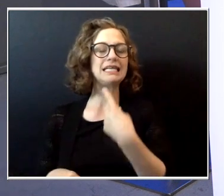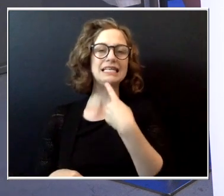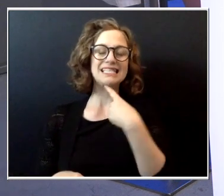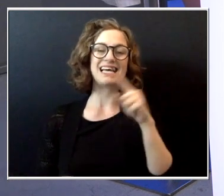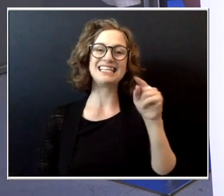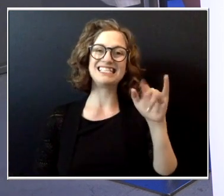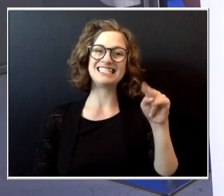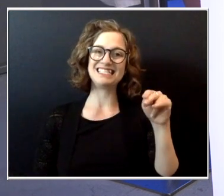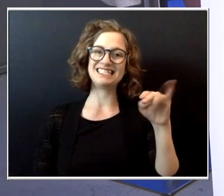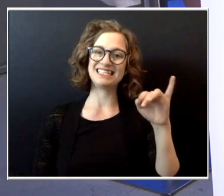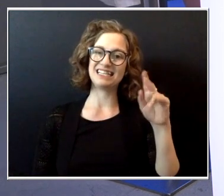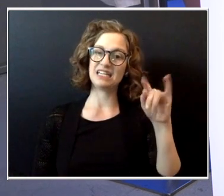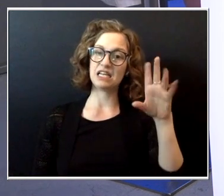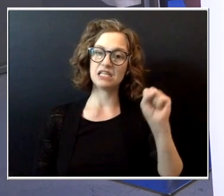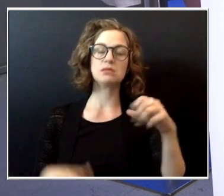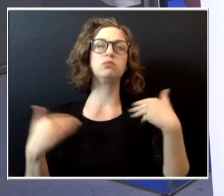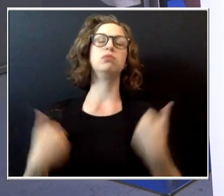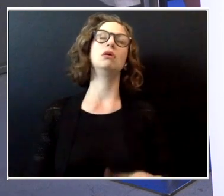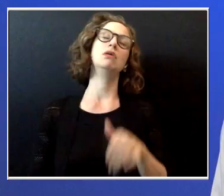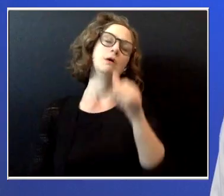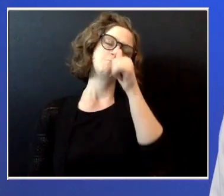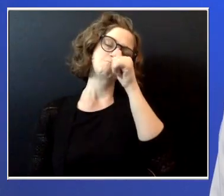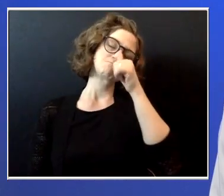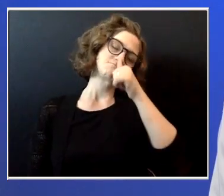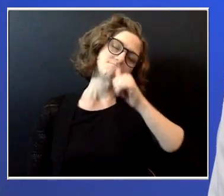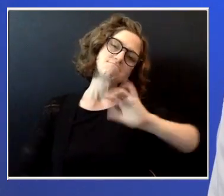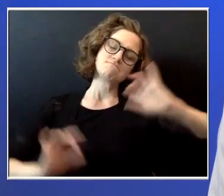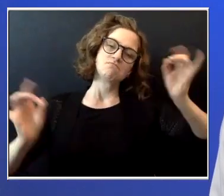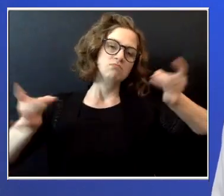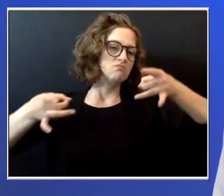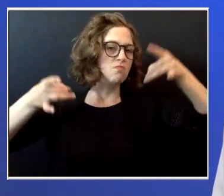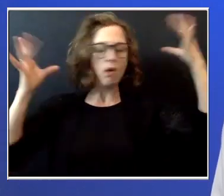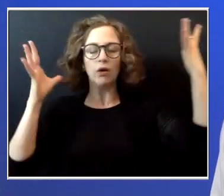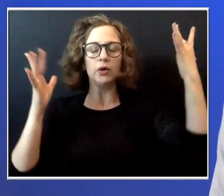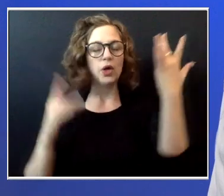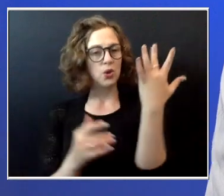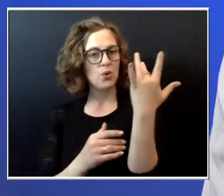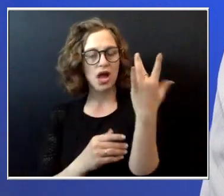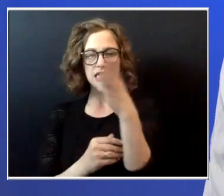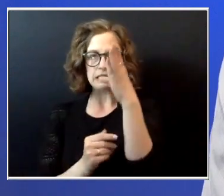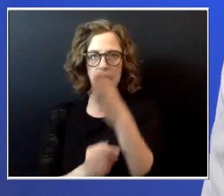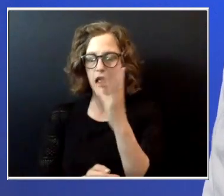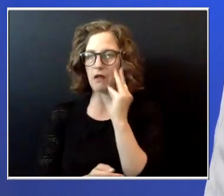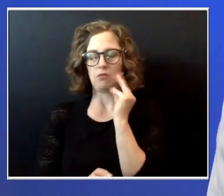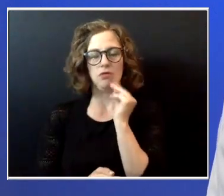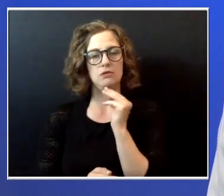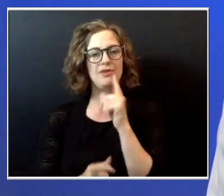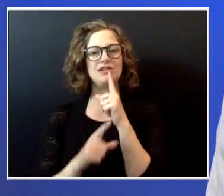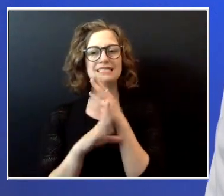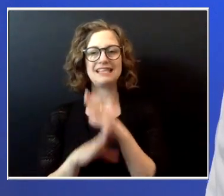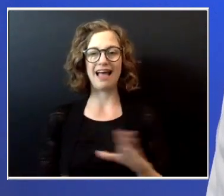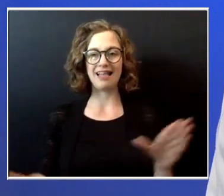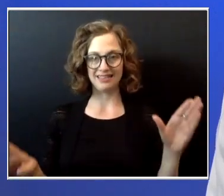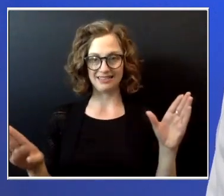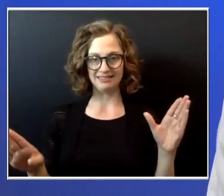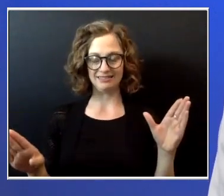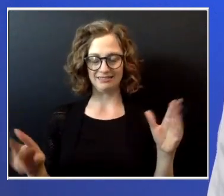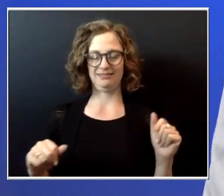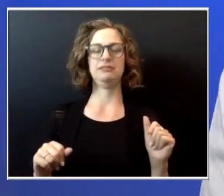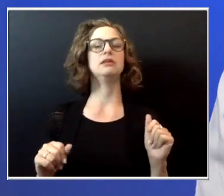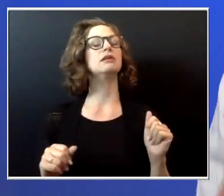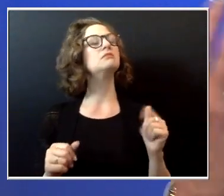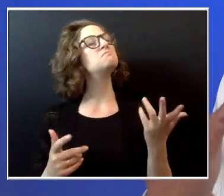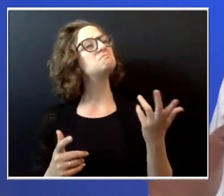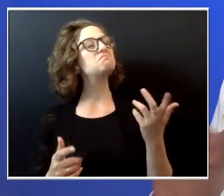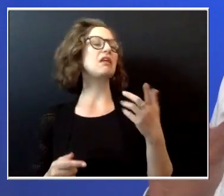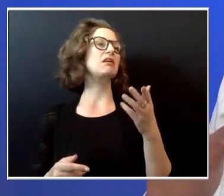debilitating? I would say only about 20 to 25% of patients come seeking treatment for their tinnitus. So for most people,